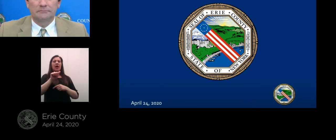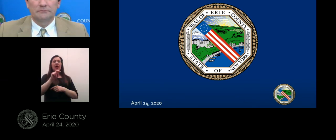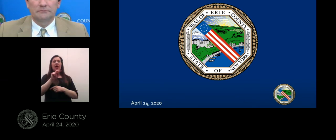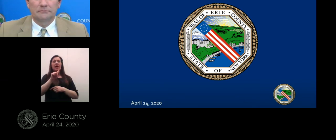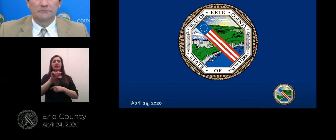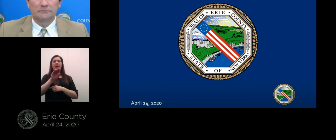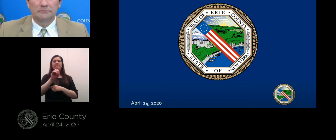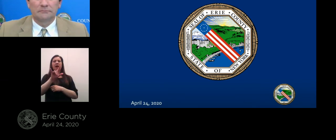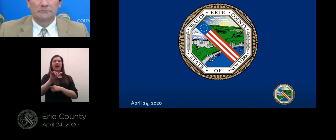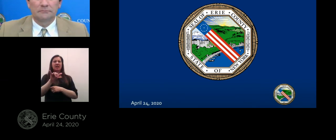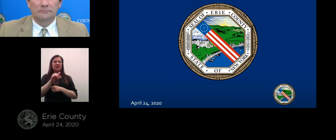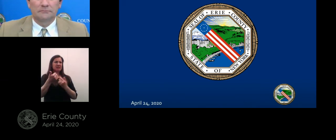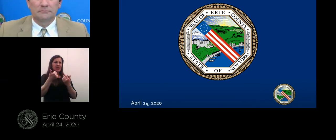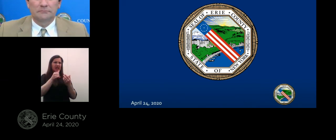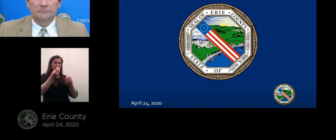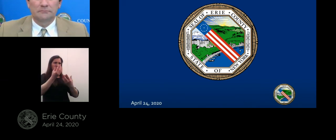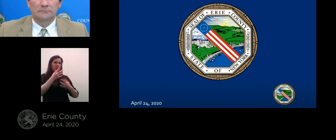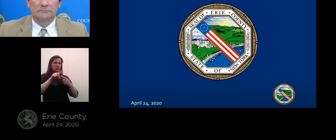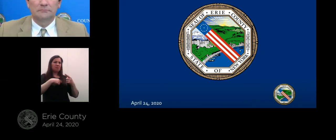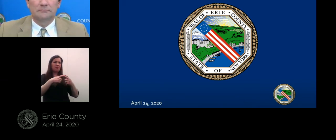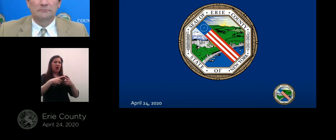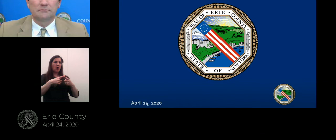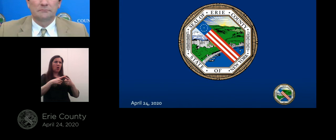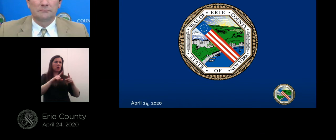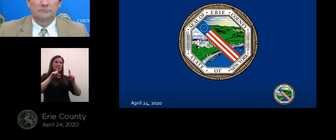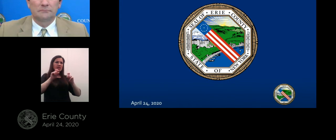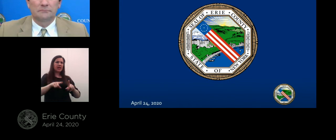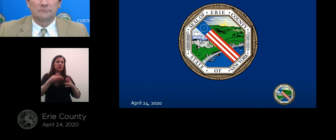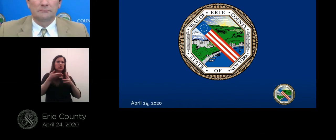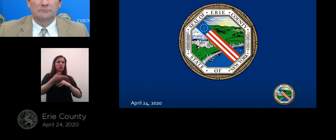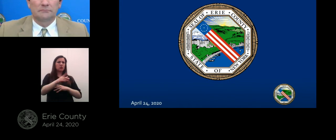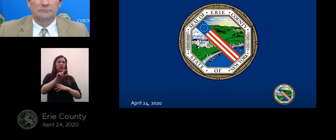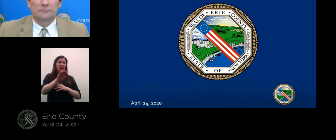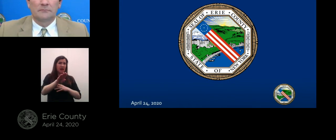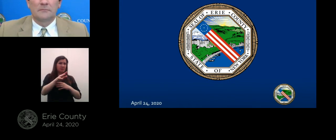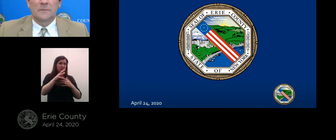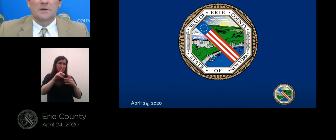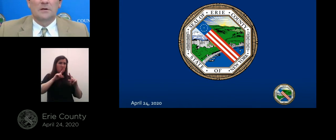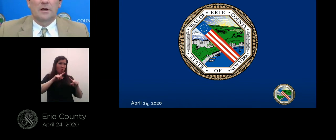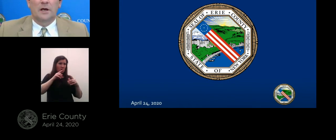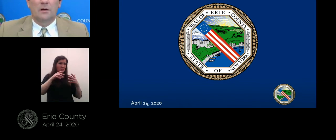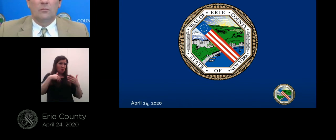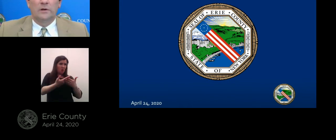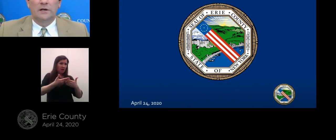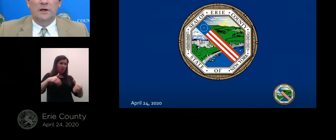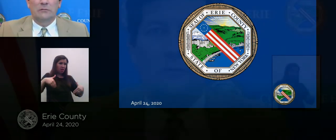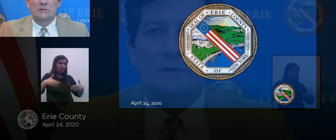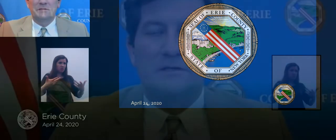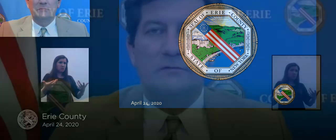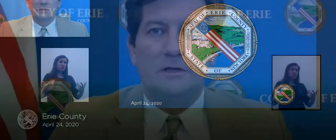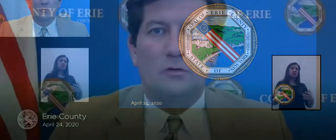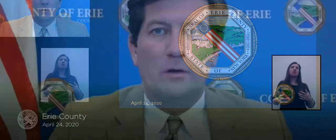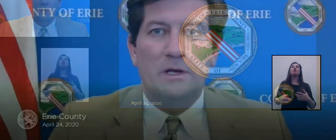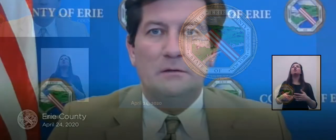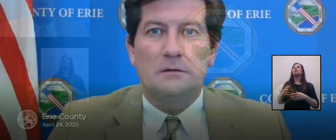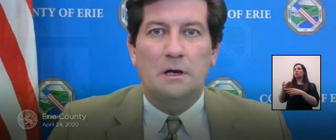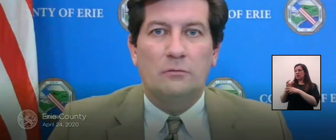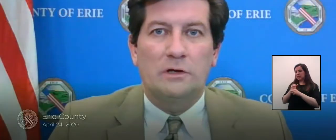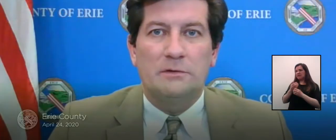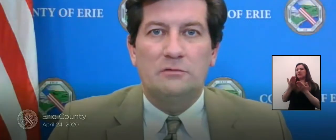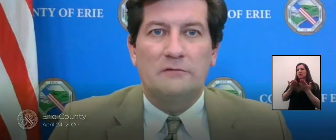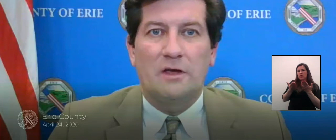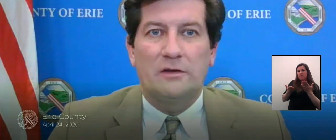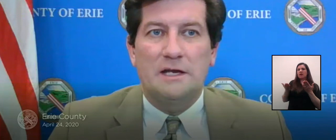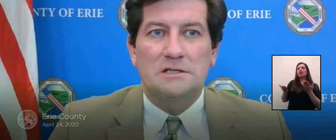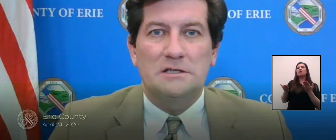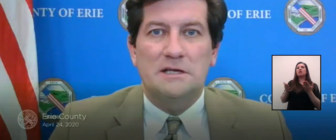Is there any word on the county's order of those tests through Abbott Labs? Have those come in yet? We are receiving the equipment. We're going to